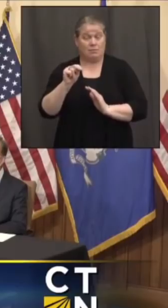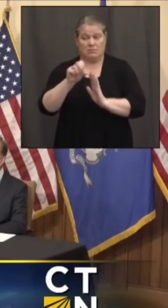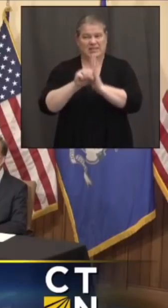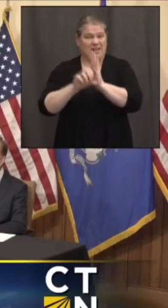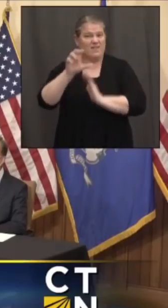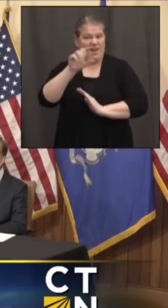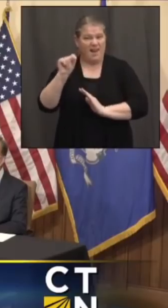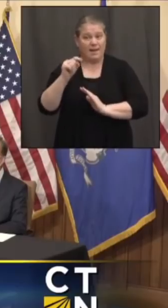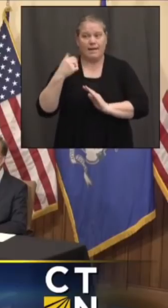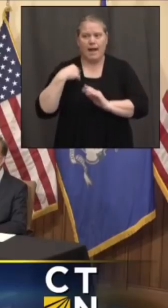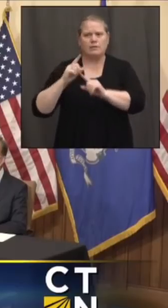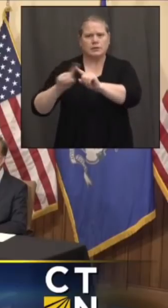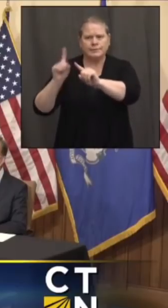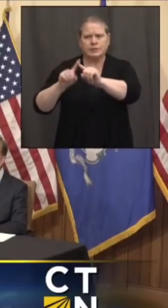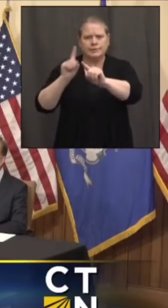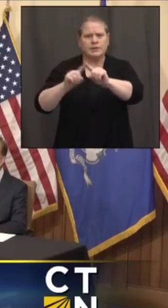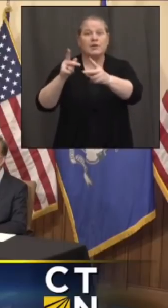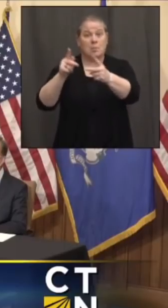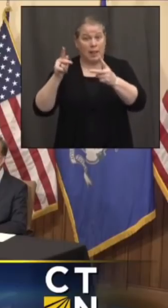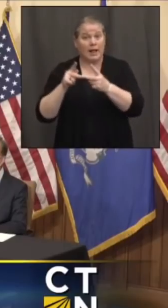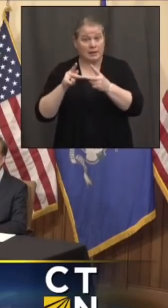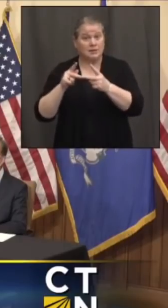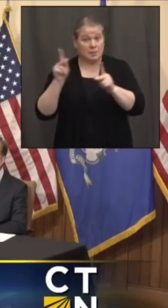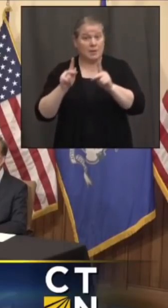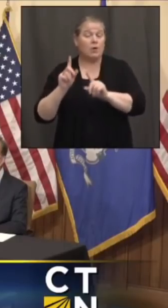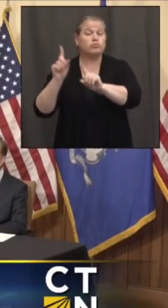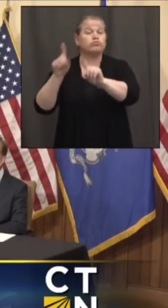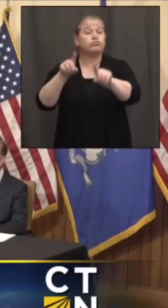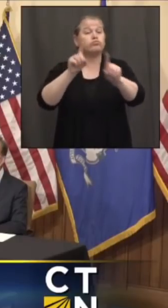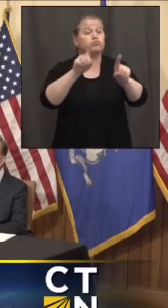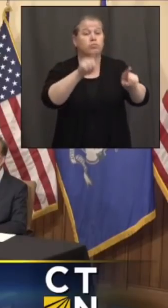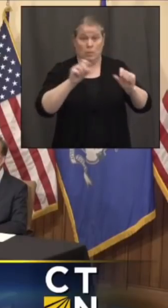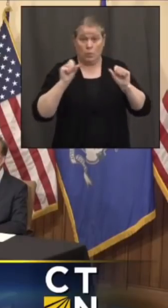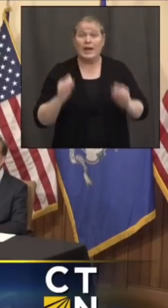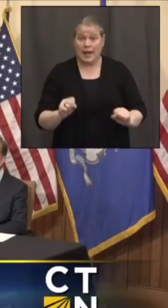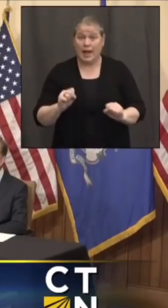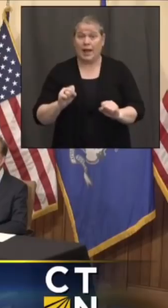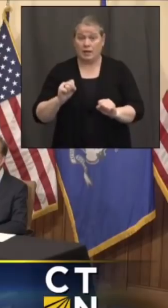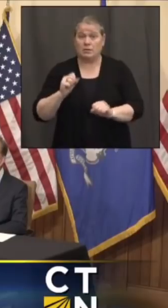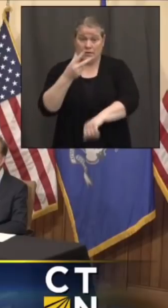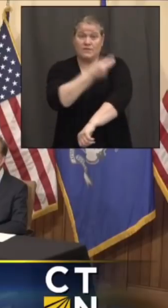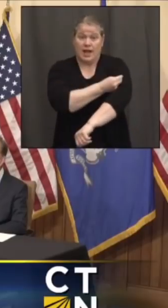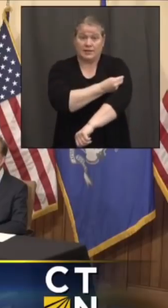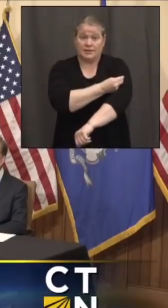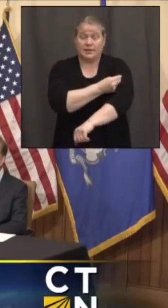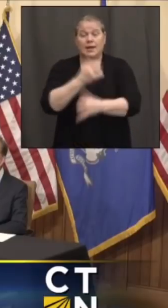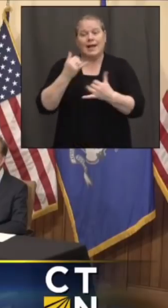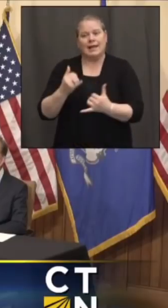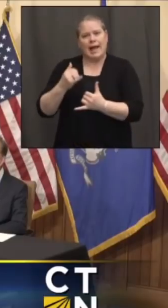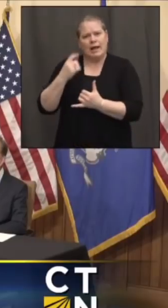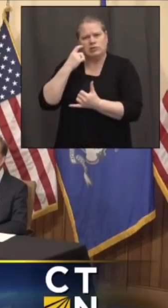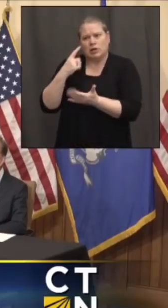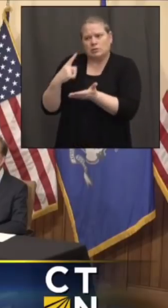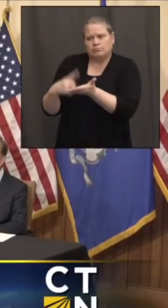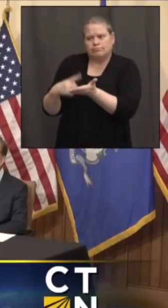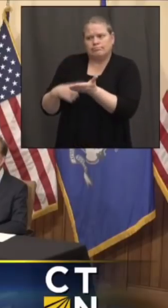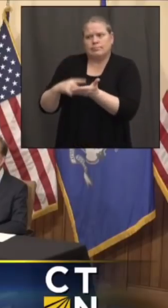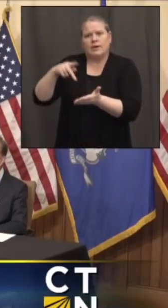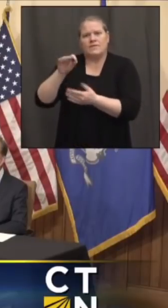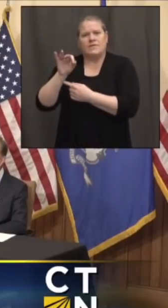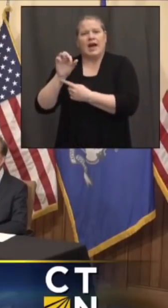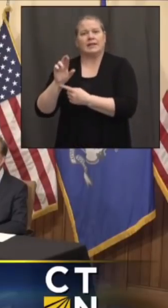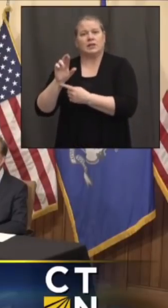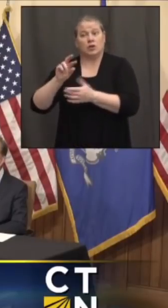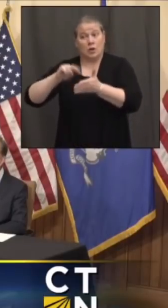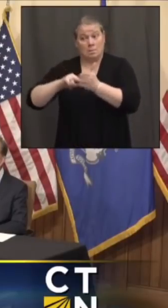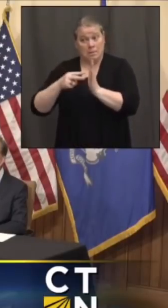vaccinated, with the news you received from Pfizer, does it seem like it'll quickly catch up? In other words, if you